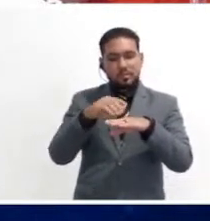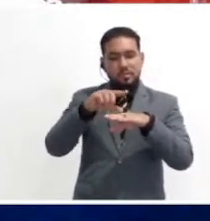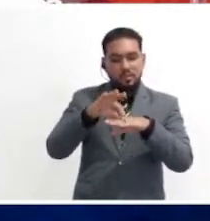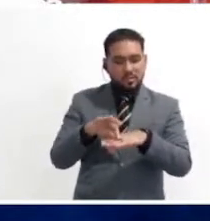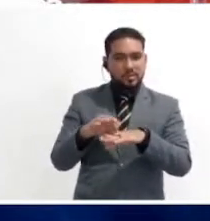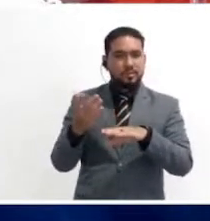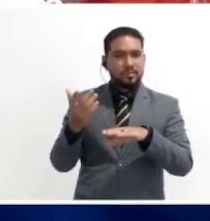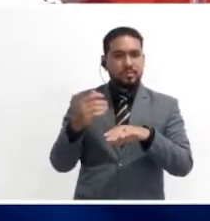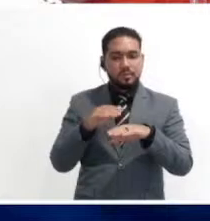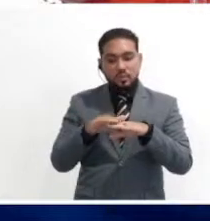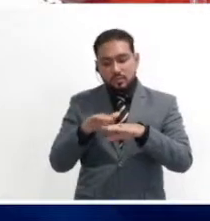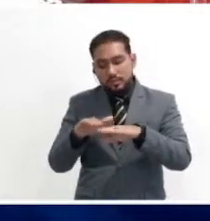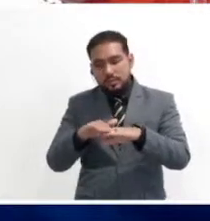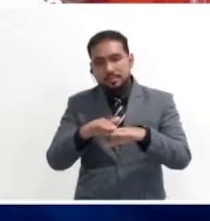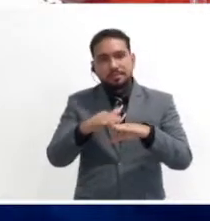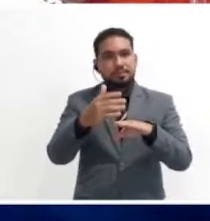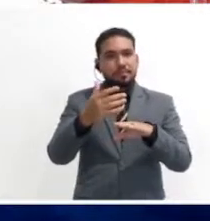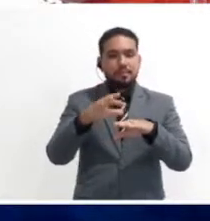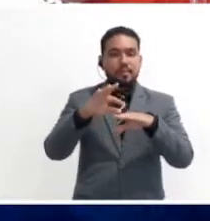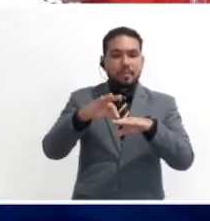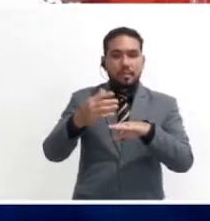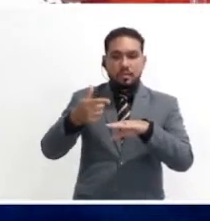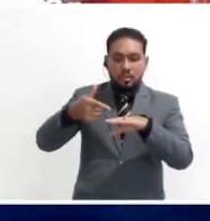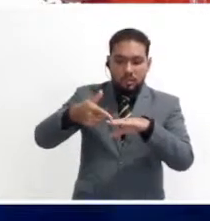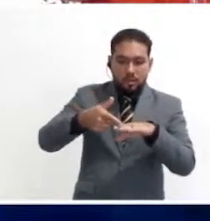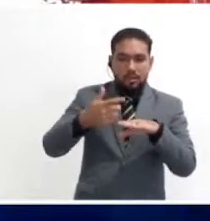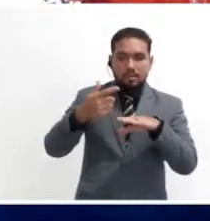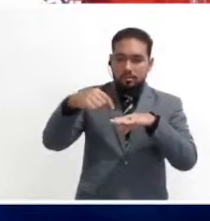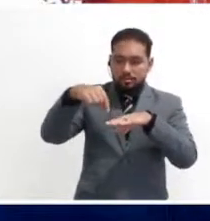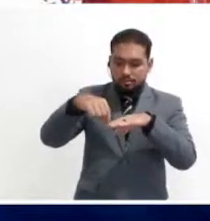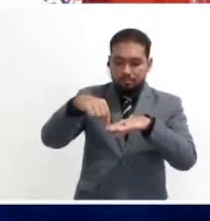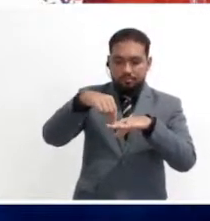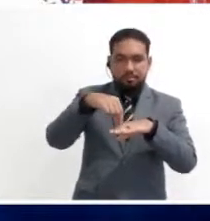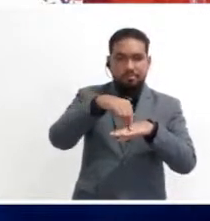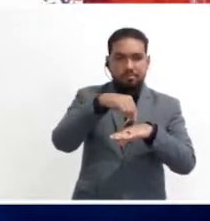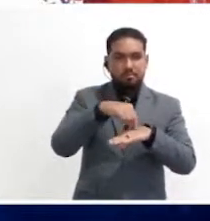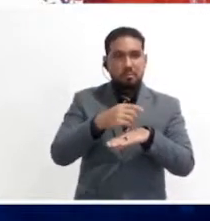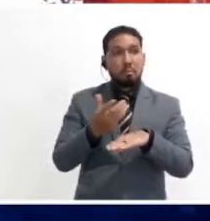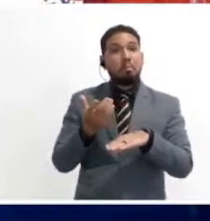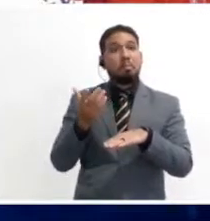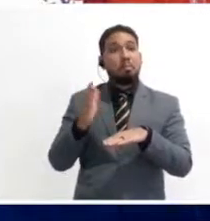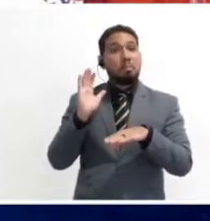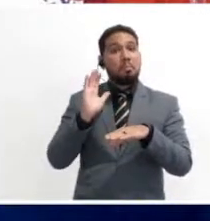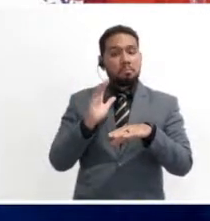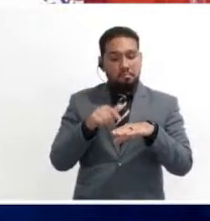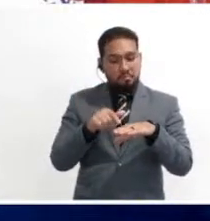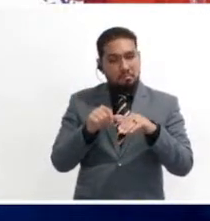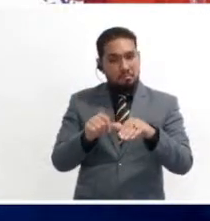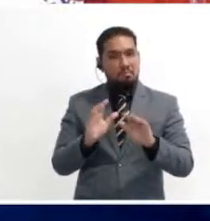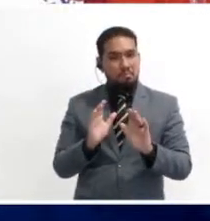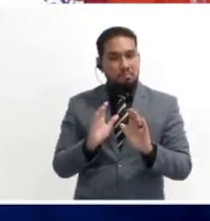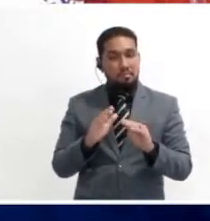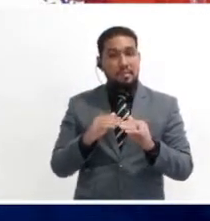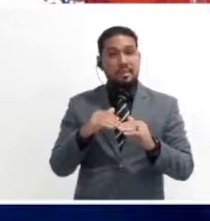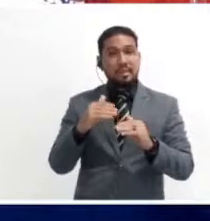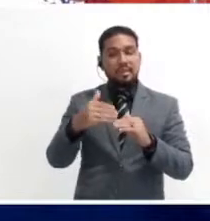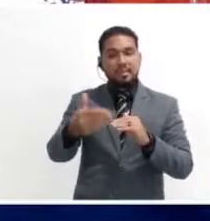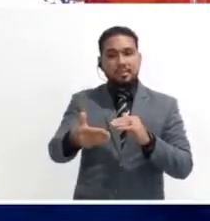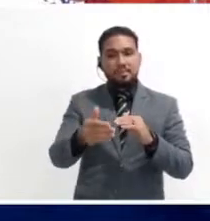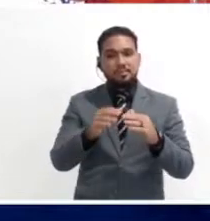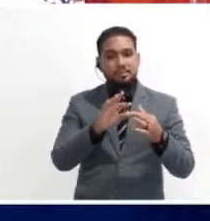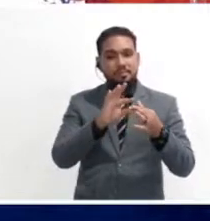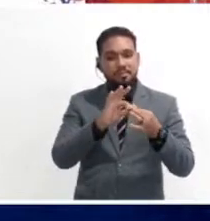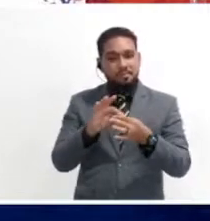whatever surface mount components we have on the part. And then we would do the die attach, in this case wire bond, but it could be flip chip interconnect